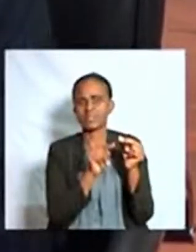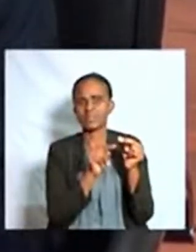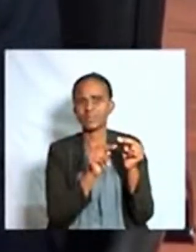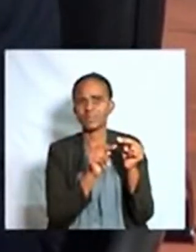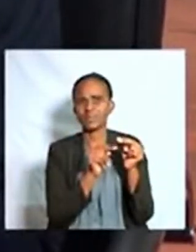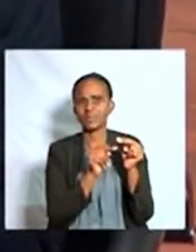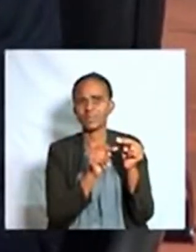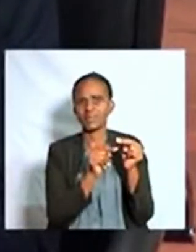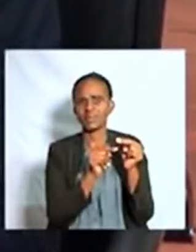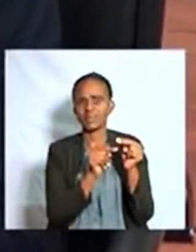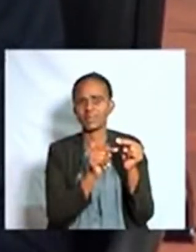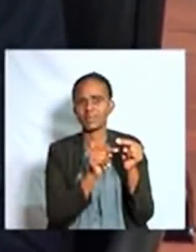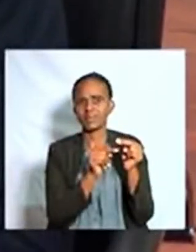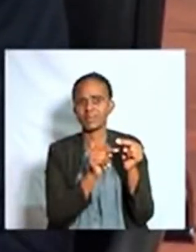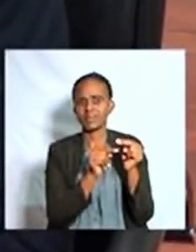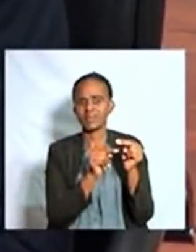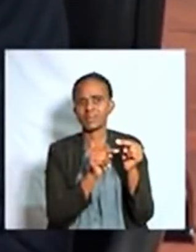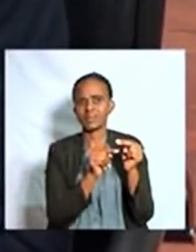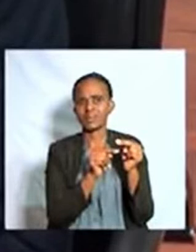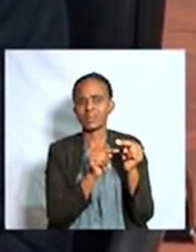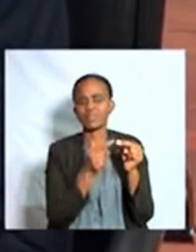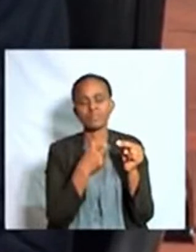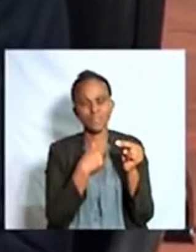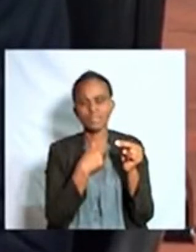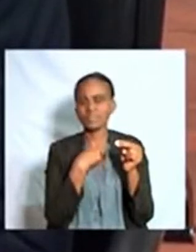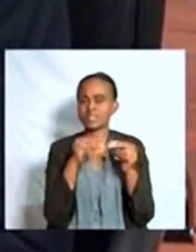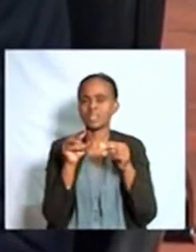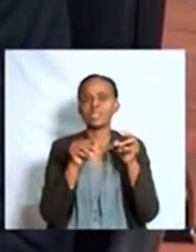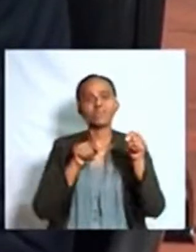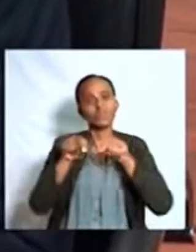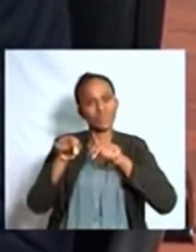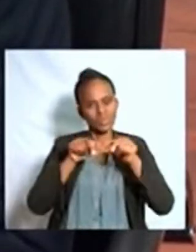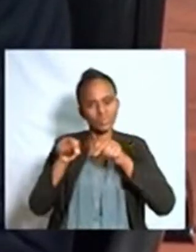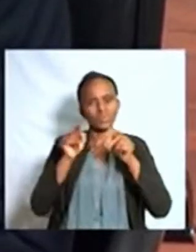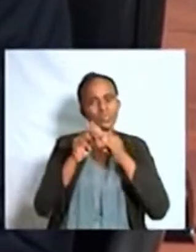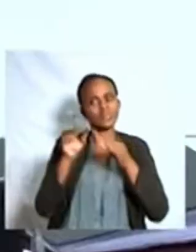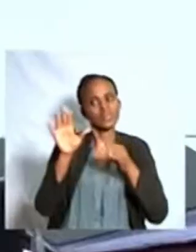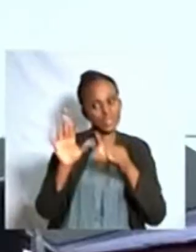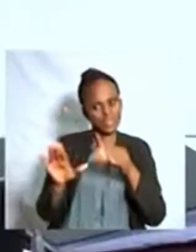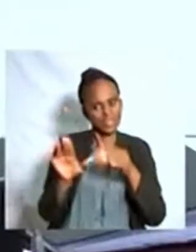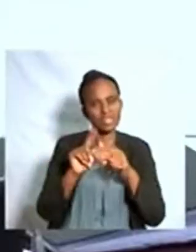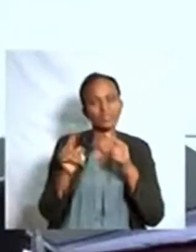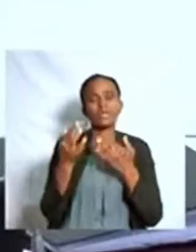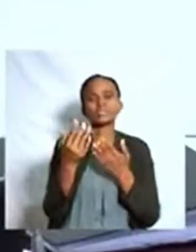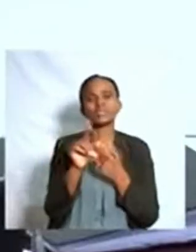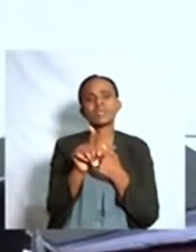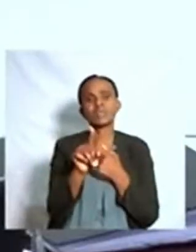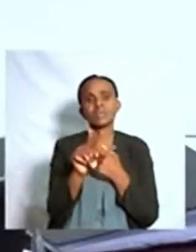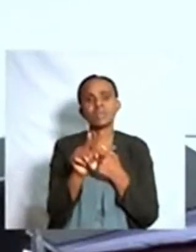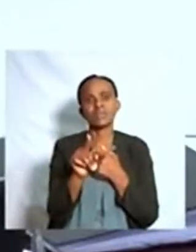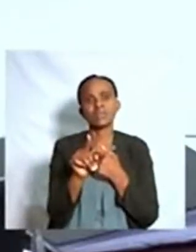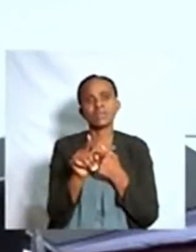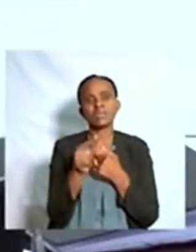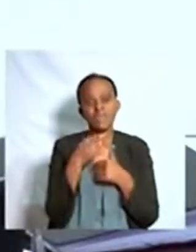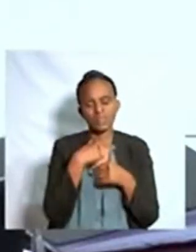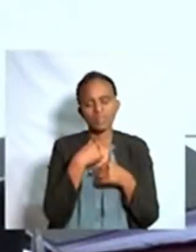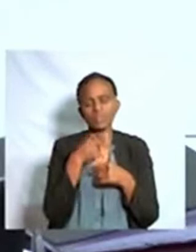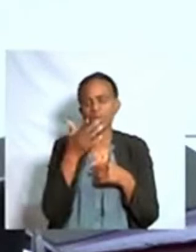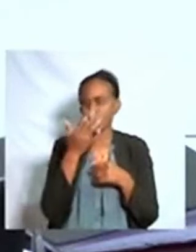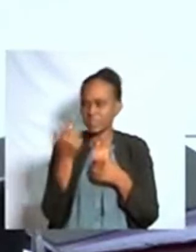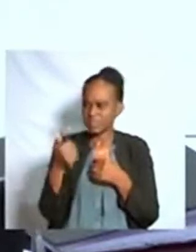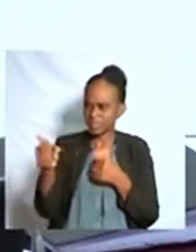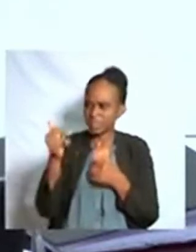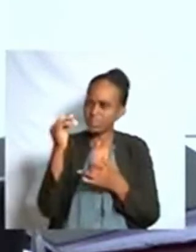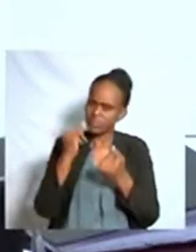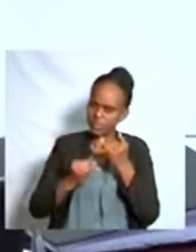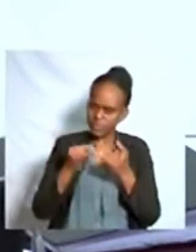I want to manage the meeting. I Honorable. found these things here. No, whether it's there, but wait. I want her to finish explaining because we